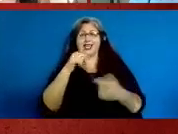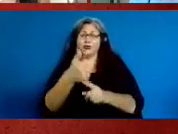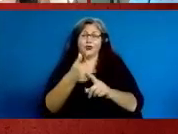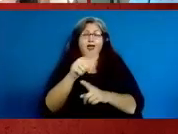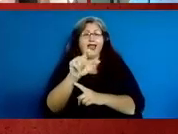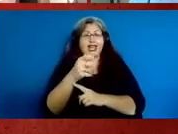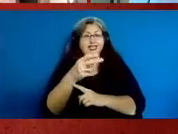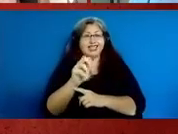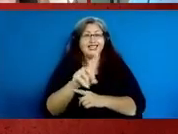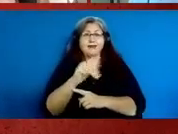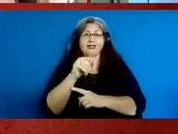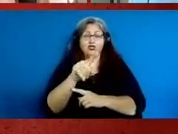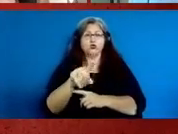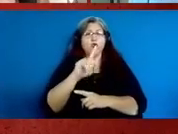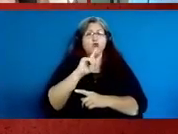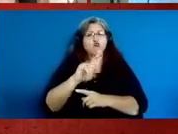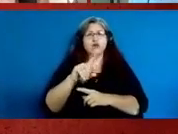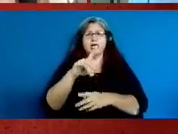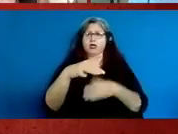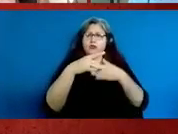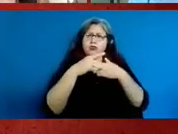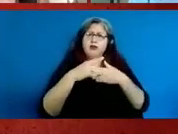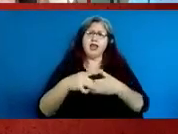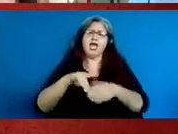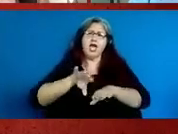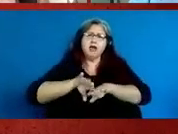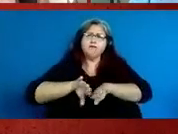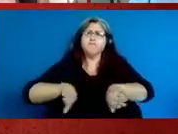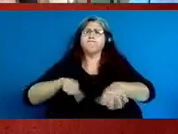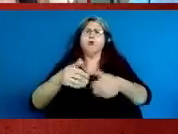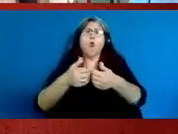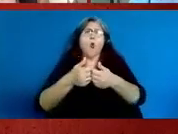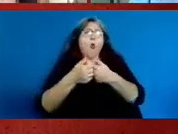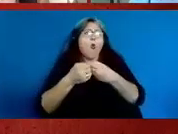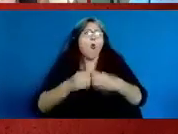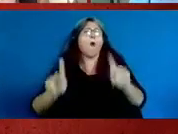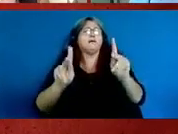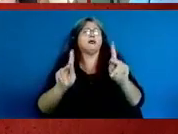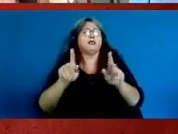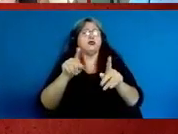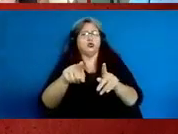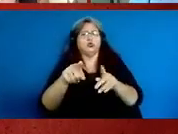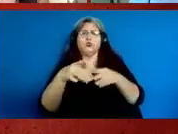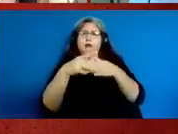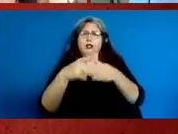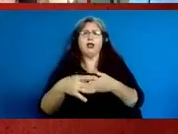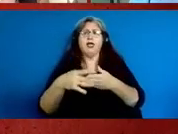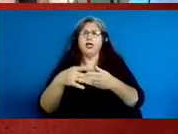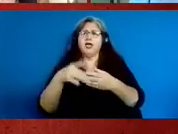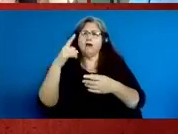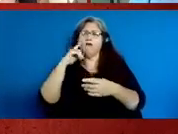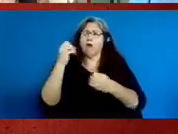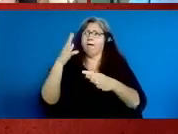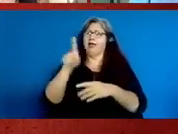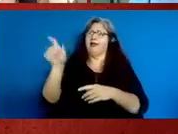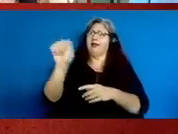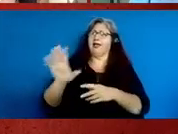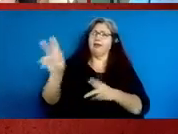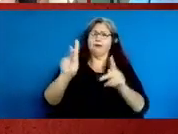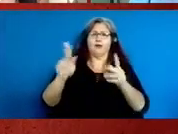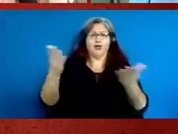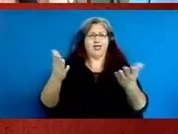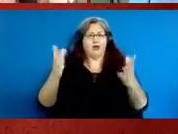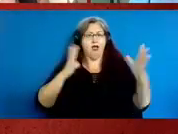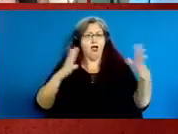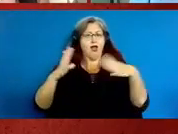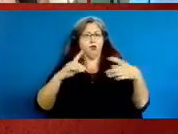are this trailblazer and you're this pioneer who paved the way for a lot of Asian Americans and Asians in Hollywood. How have you seen